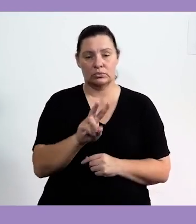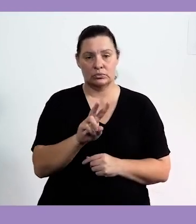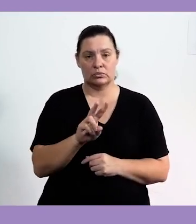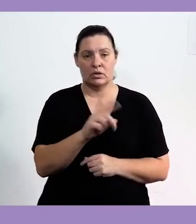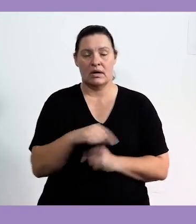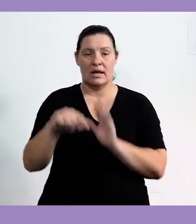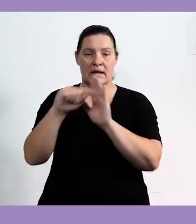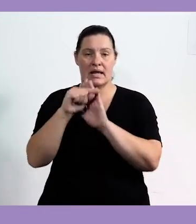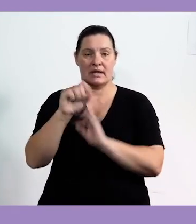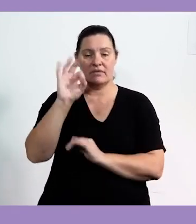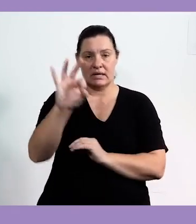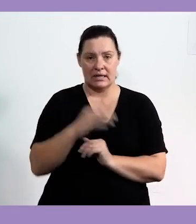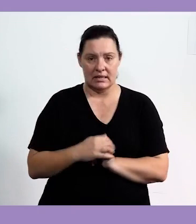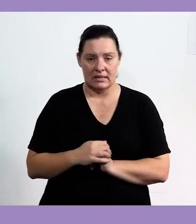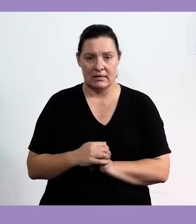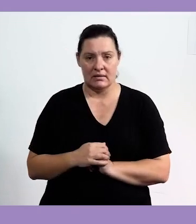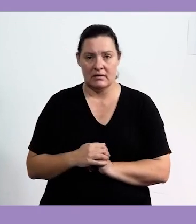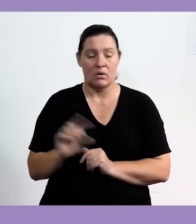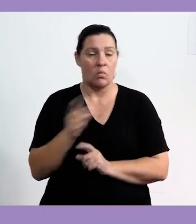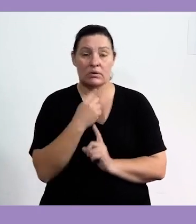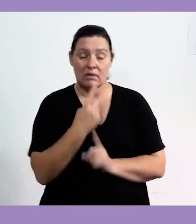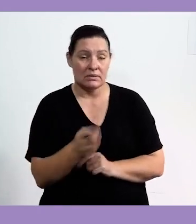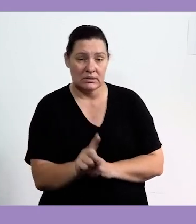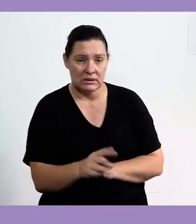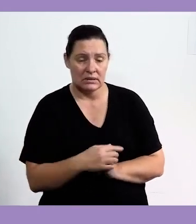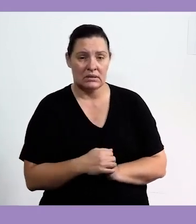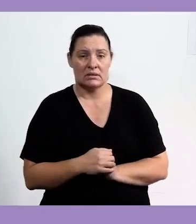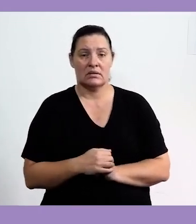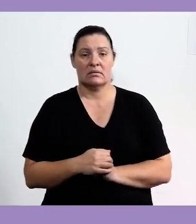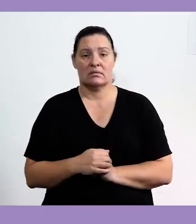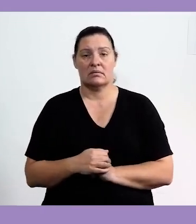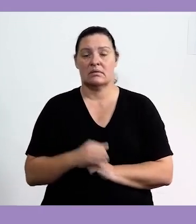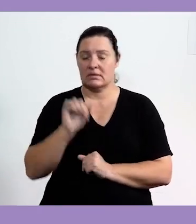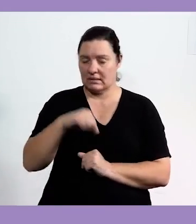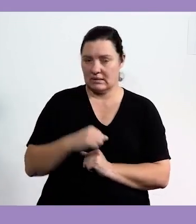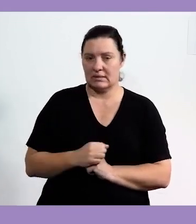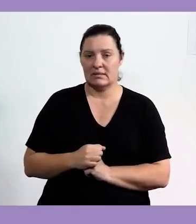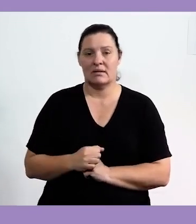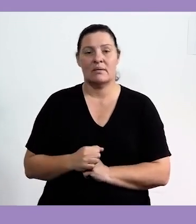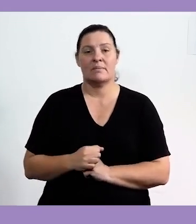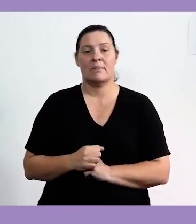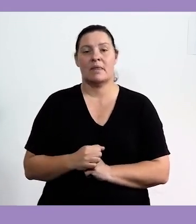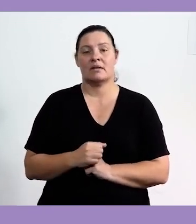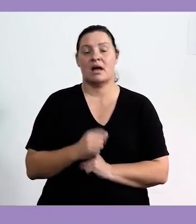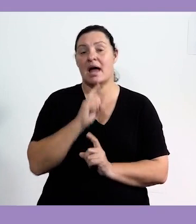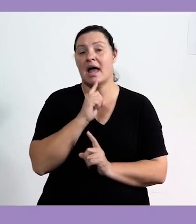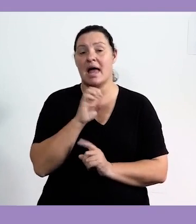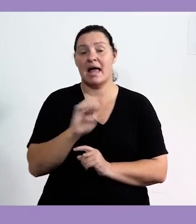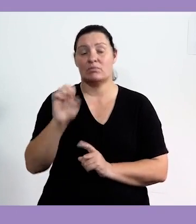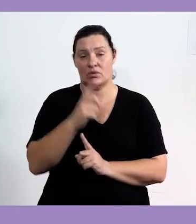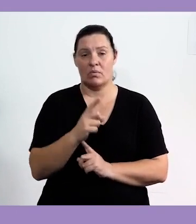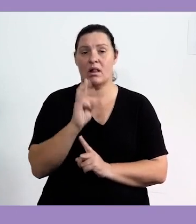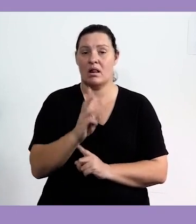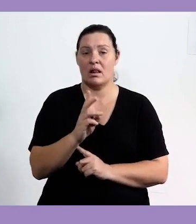2 raised to the exponent negative 3. So what is that going to become? Yes, you have it.